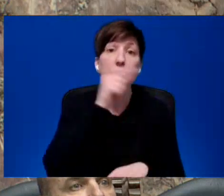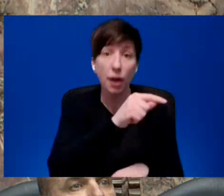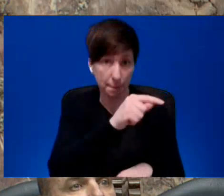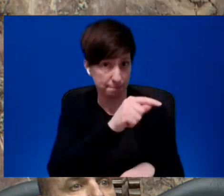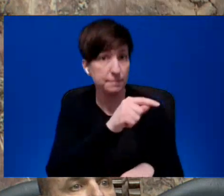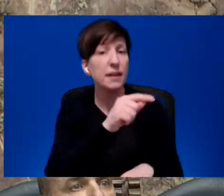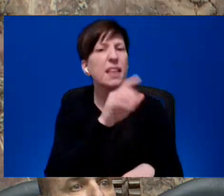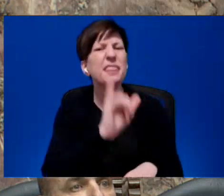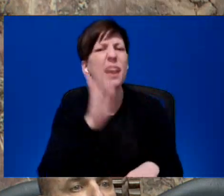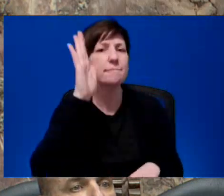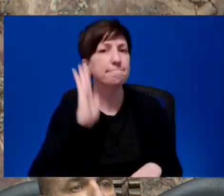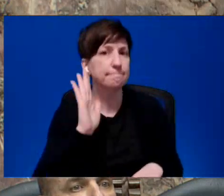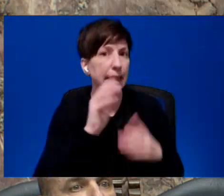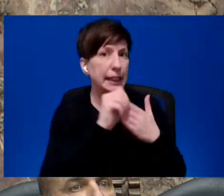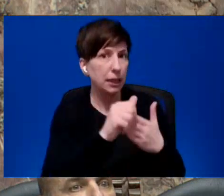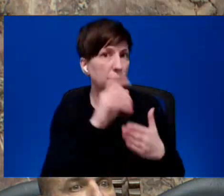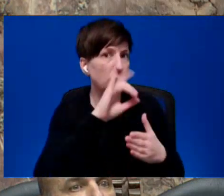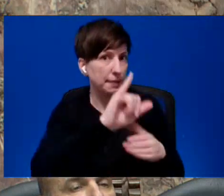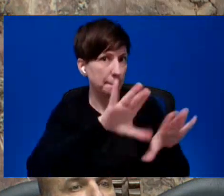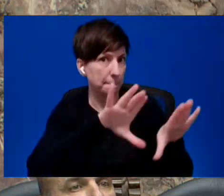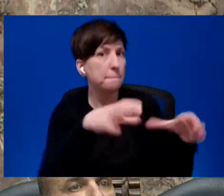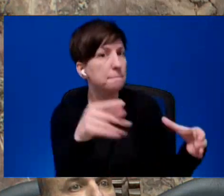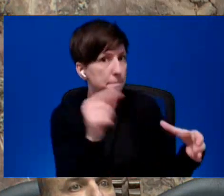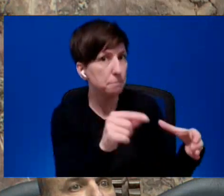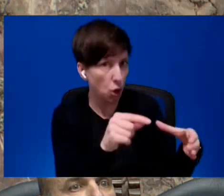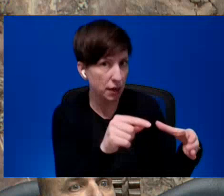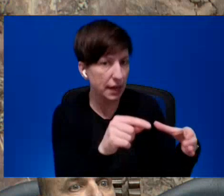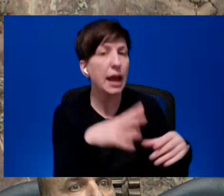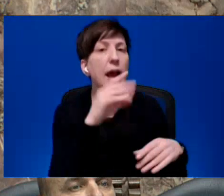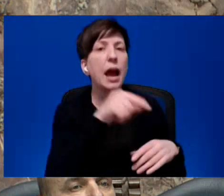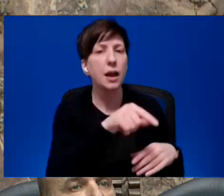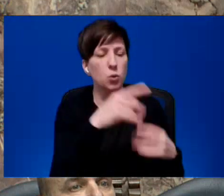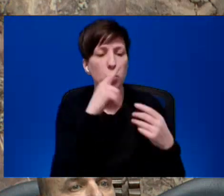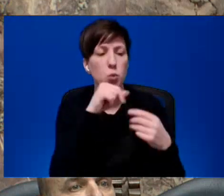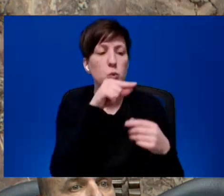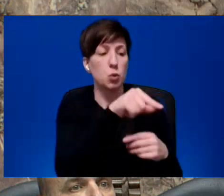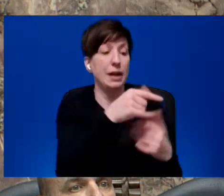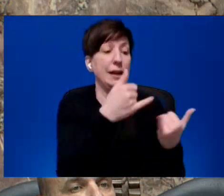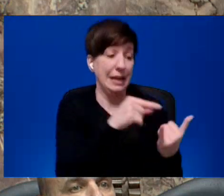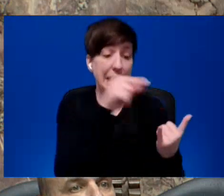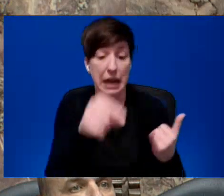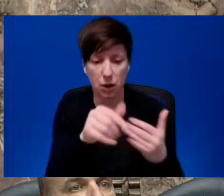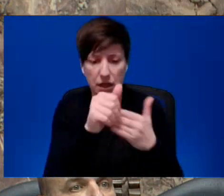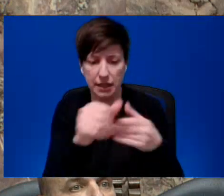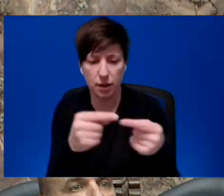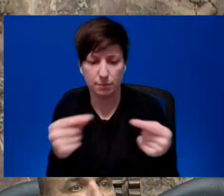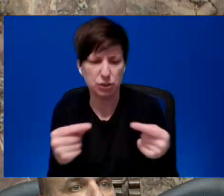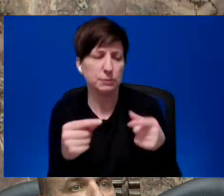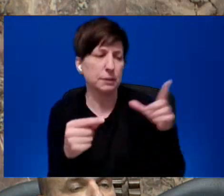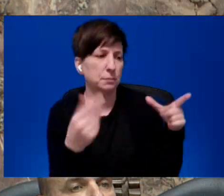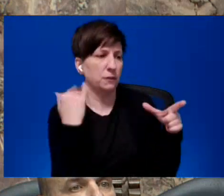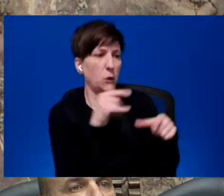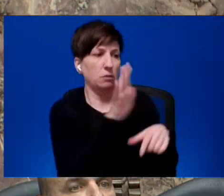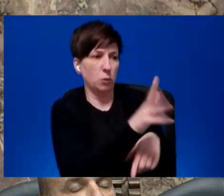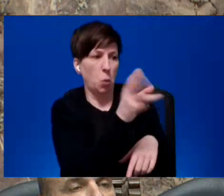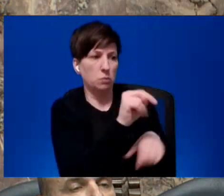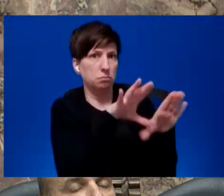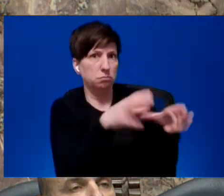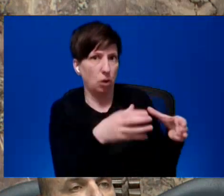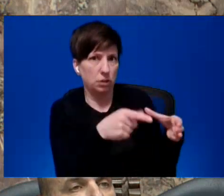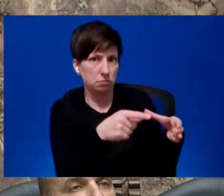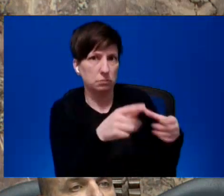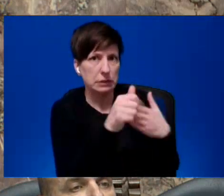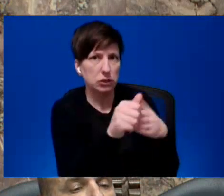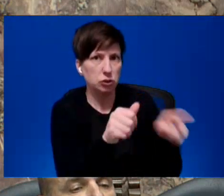time and the future leader of the opposition at that time. We took that action. The member talks about the last jurisdiction in North